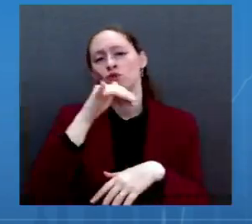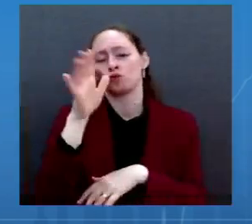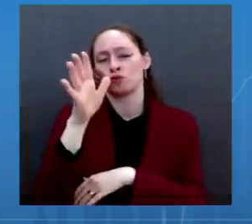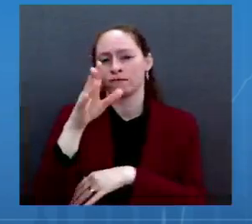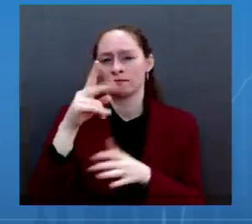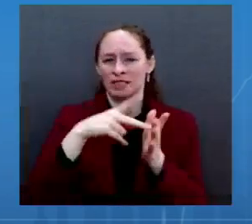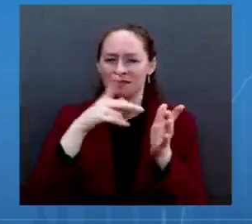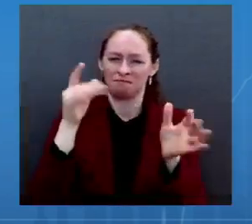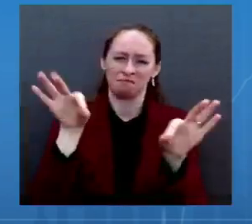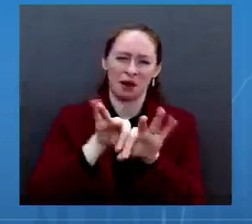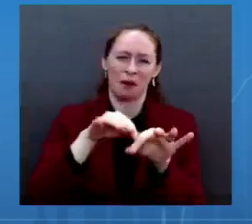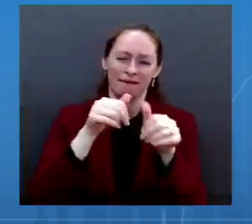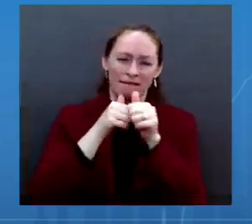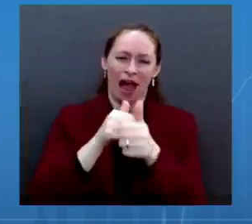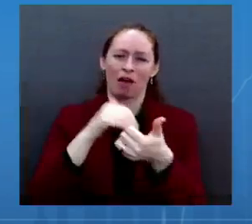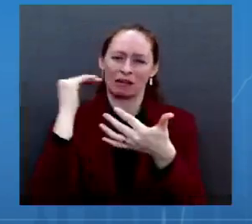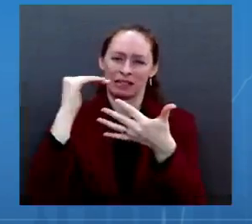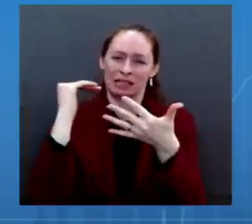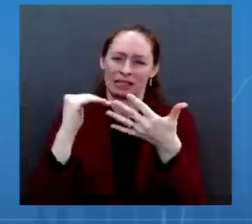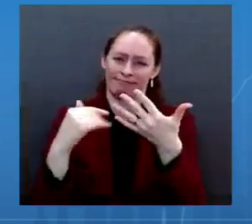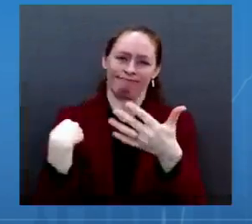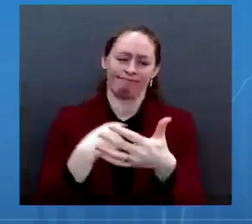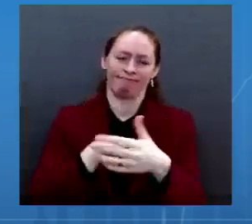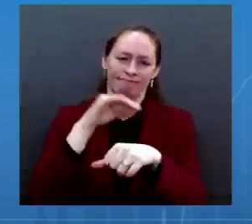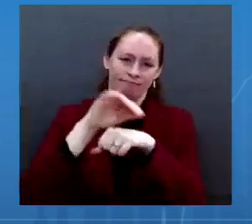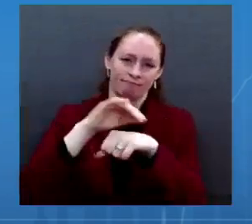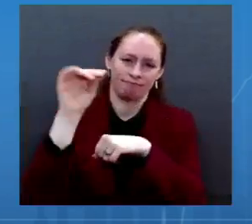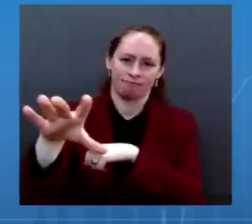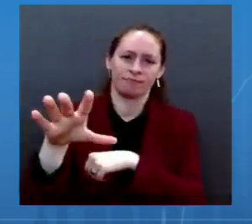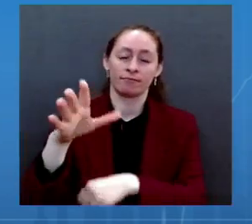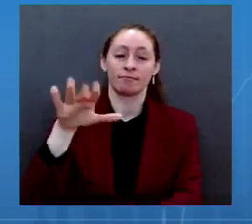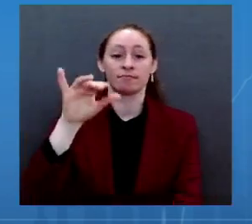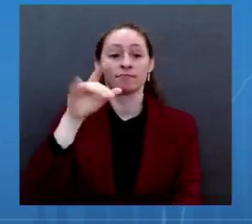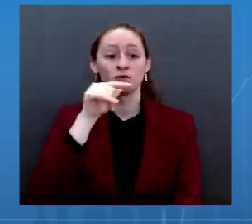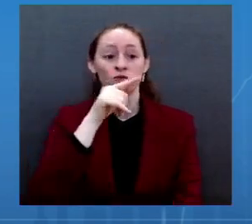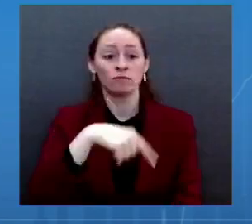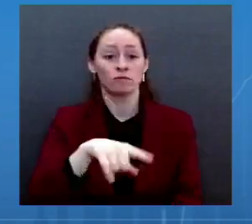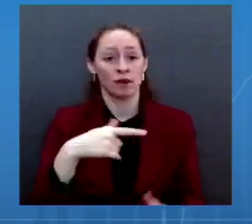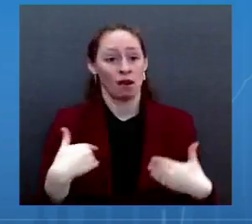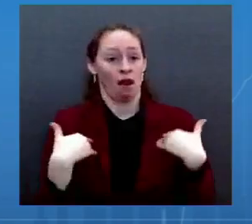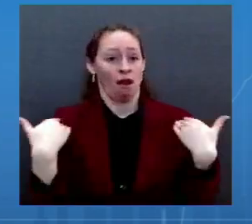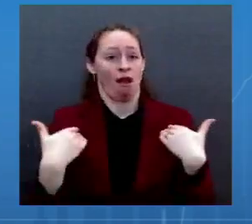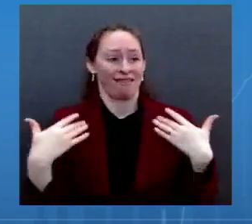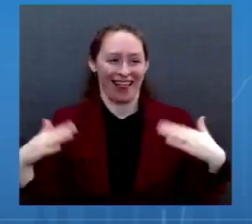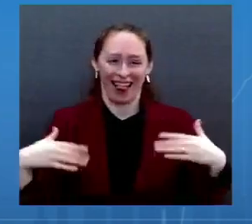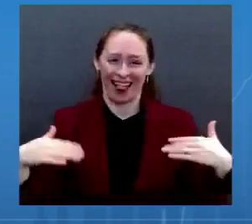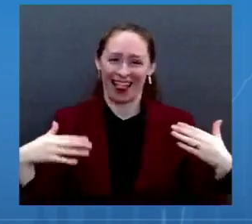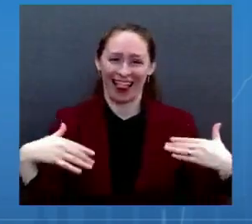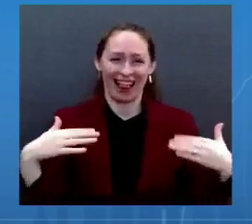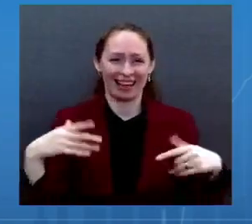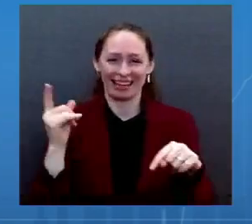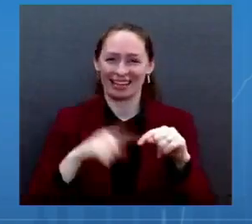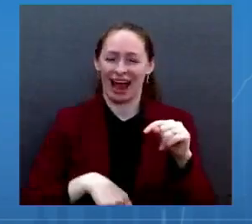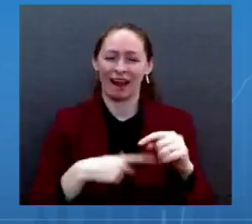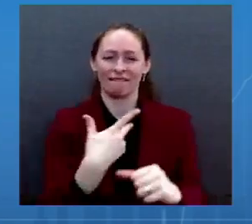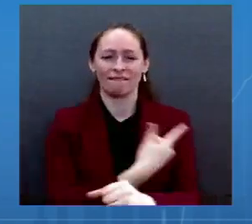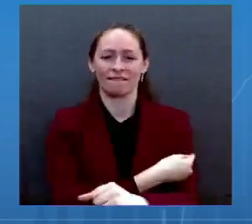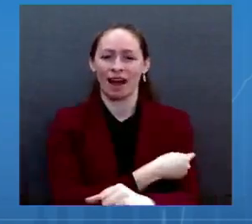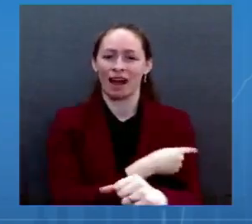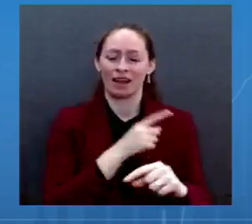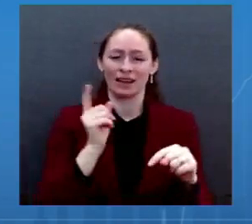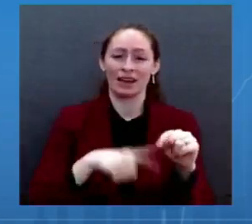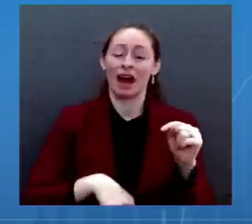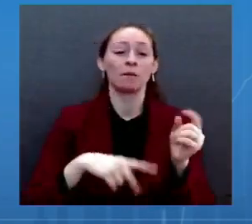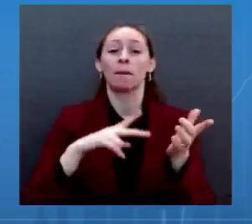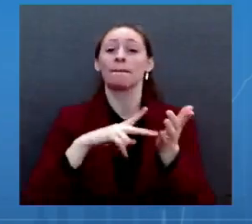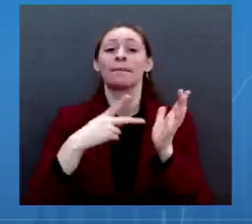to be vaccinated because of their age is to surround the children with people who are vaccinated and to do the important things